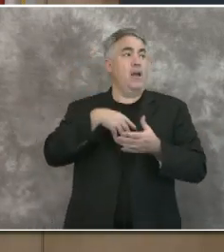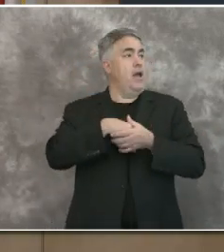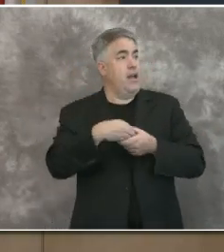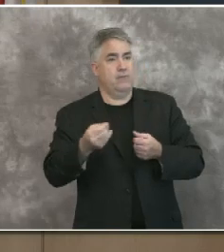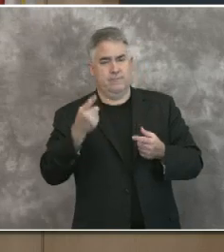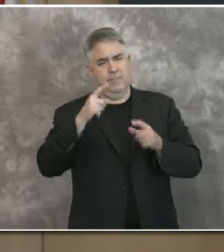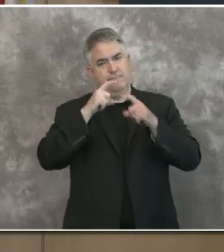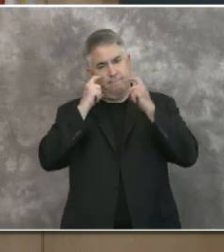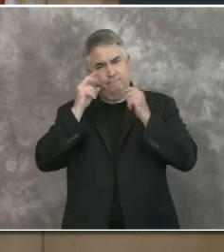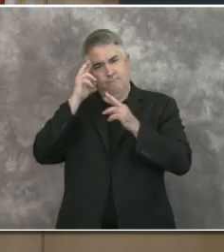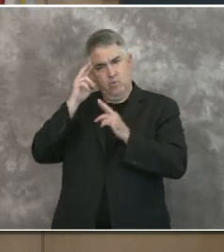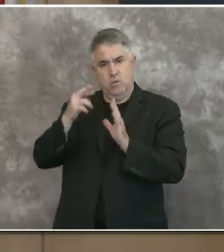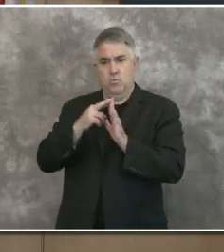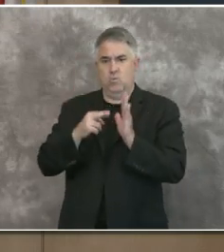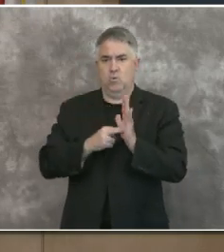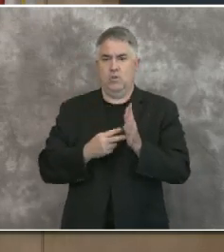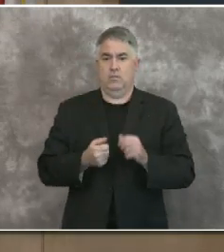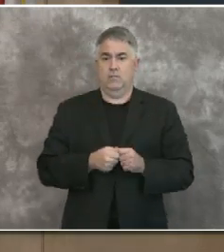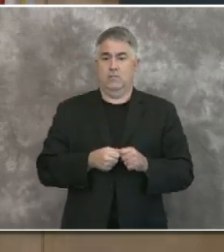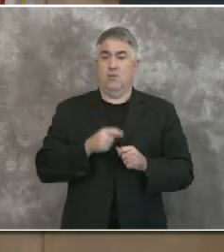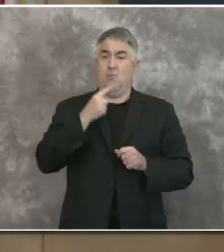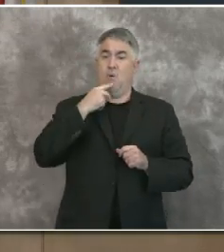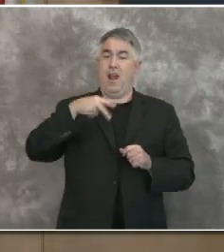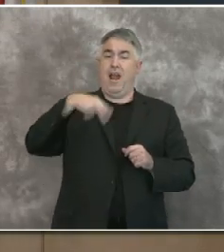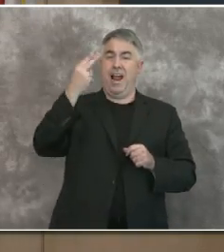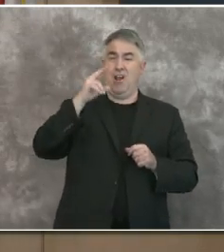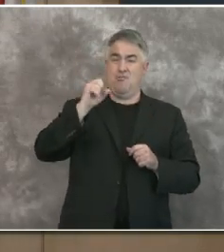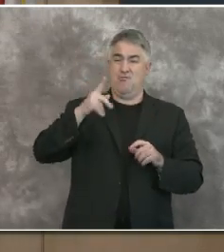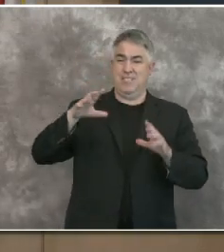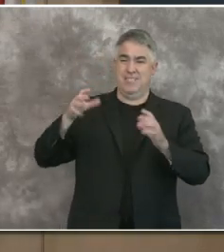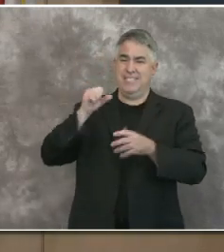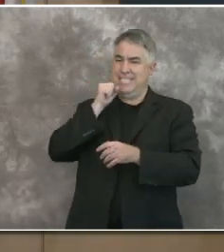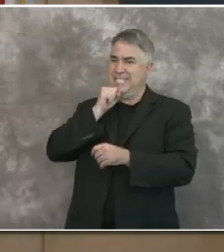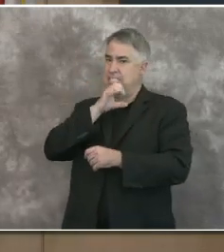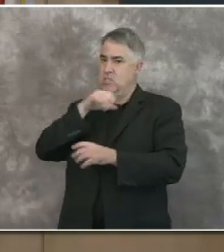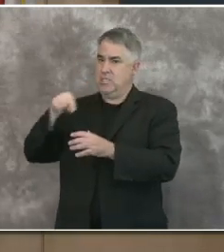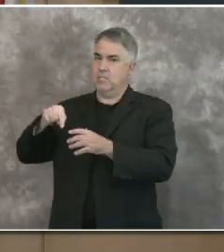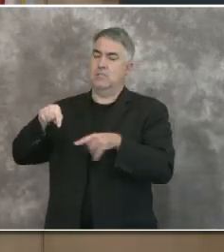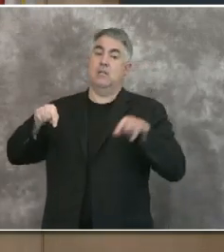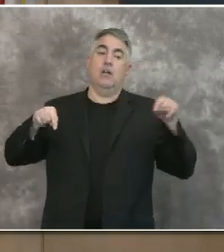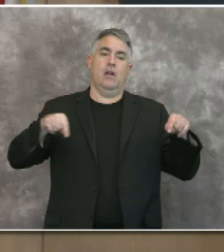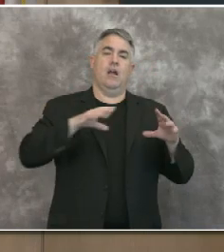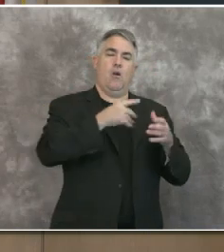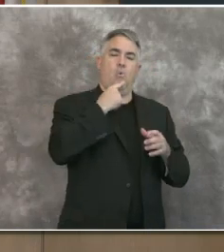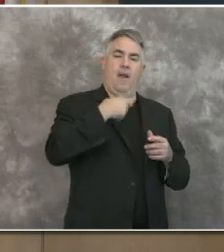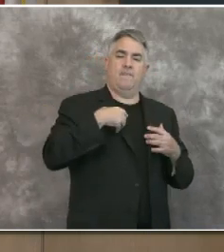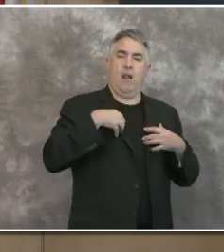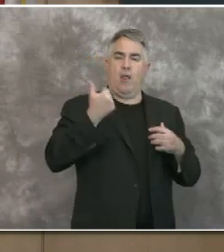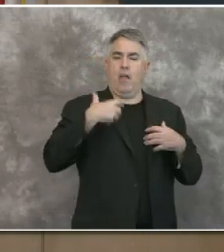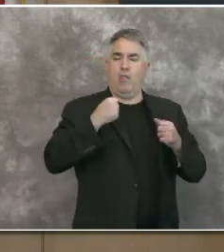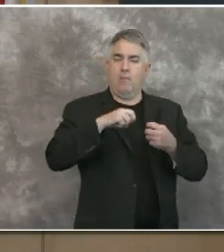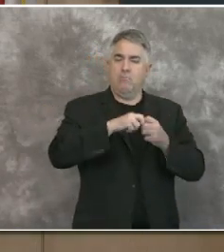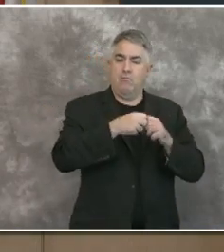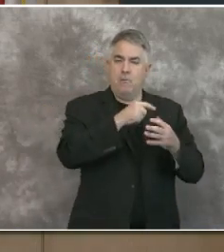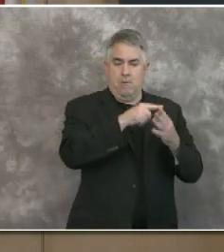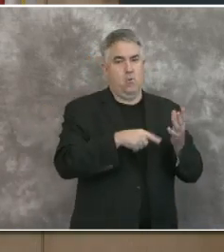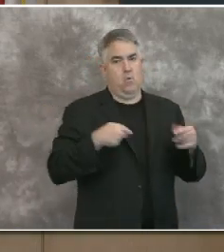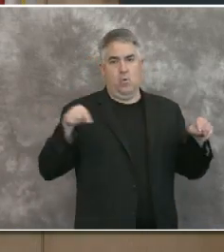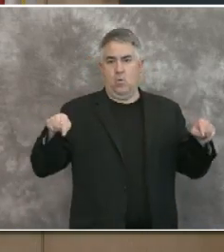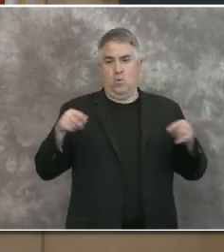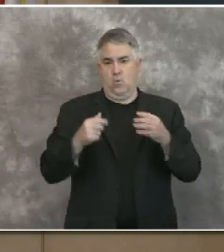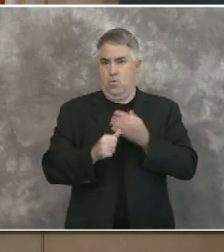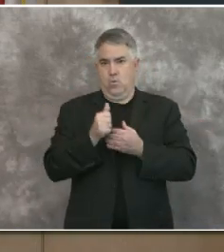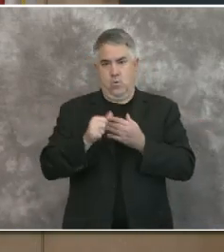those individuals that are at higher risk, our seniors and those with underlying health conditions, we still strongly encourage our